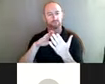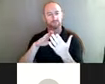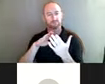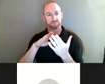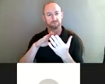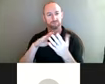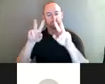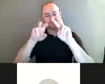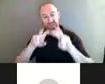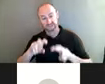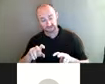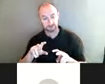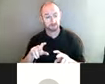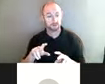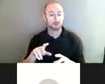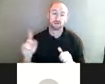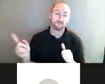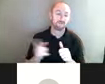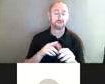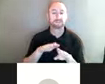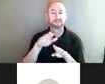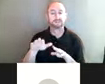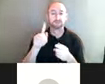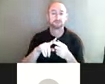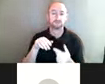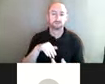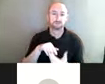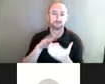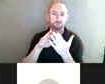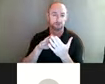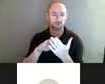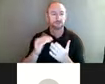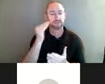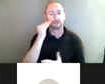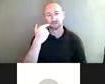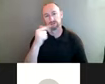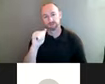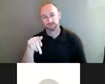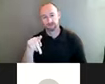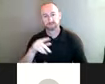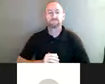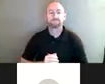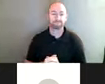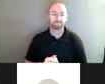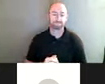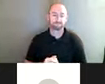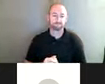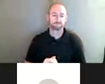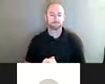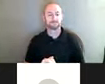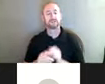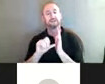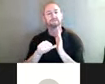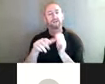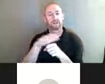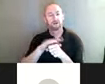in assessing this was a first step to address this knowledge gap and, you know, at a minimum, highlight areas